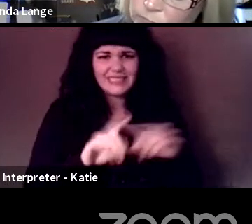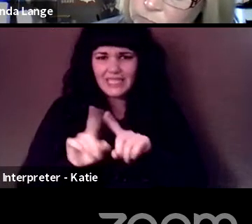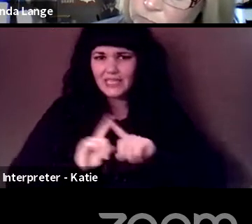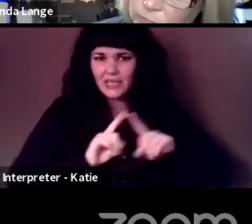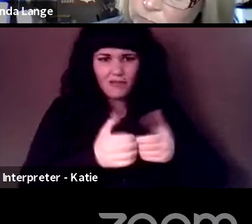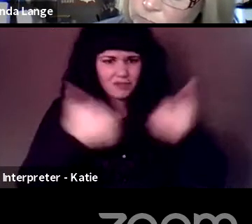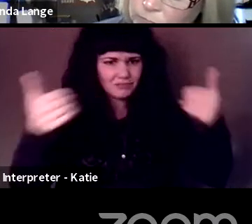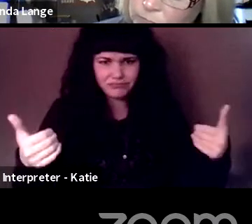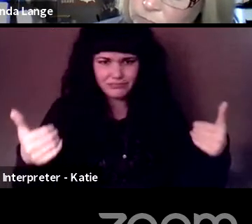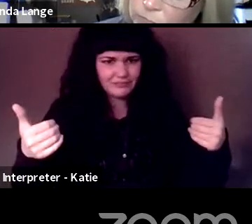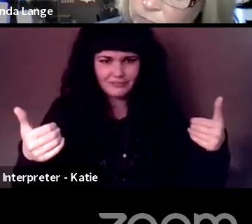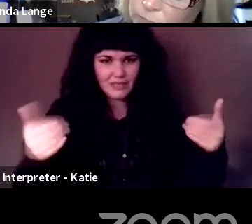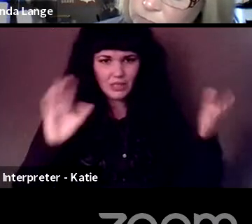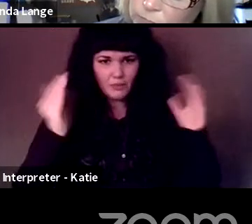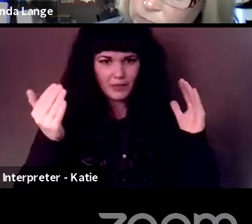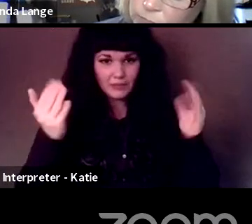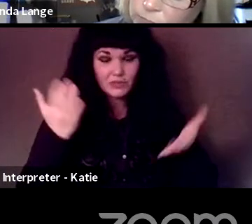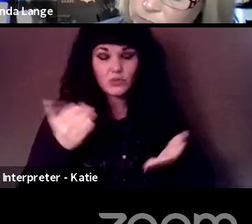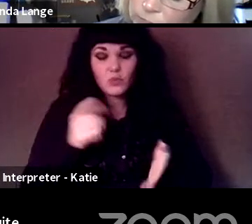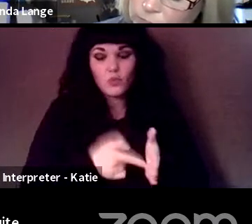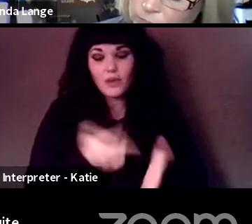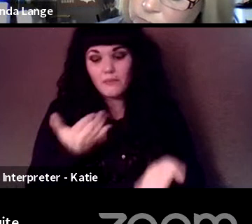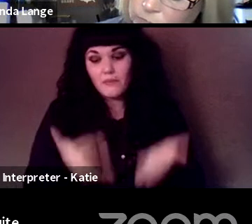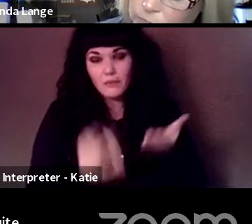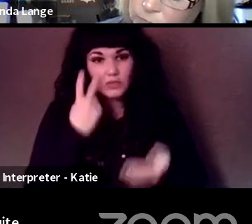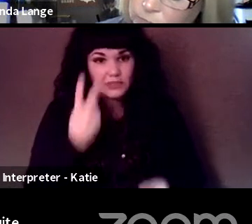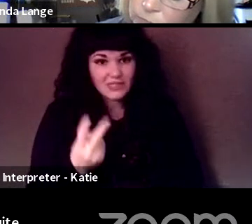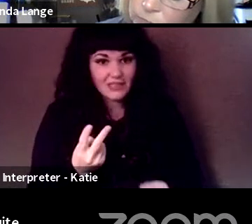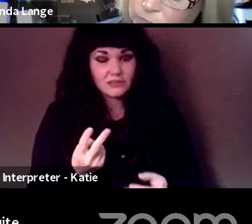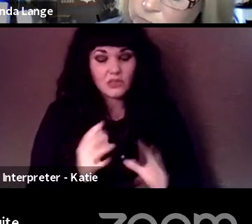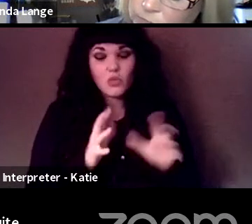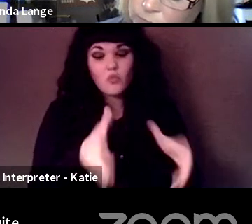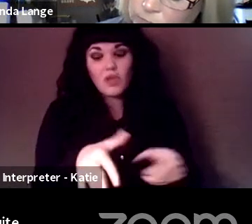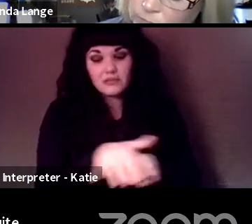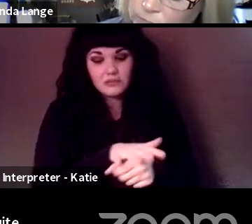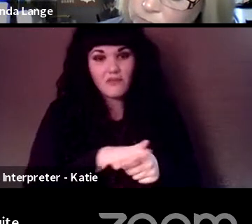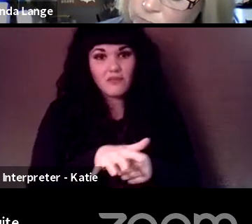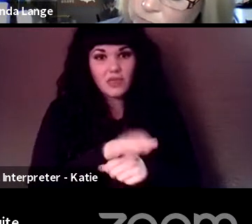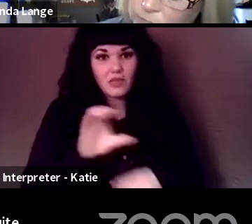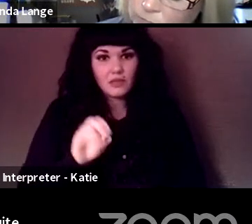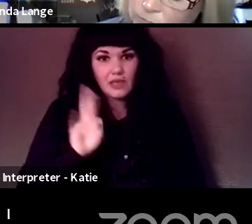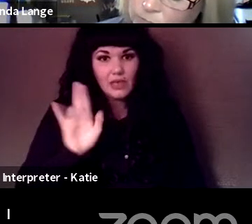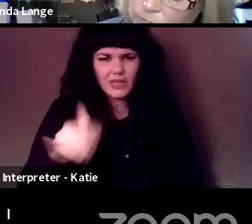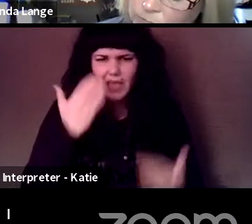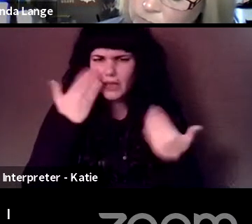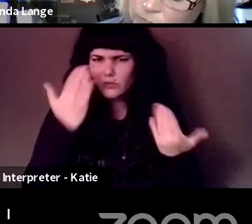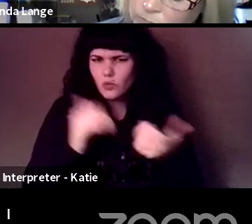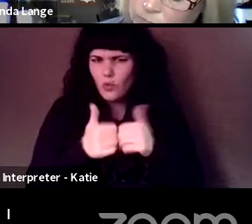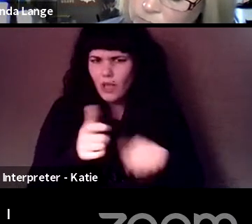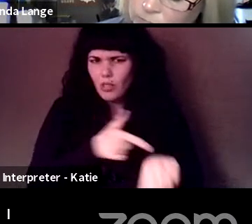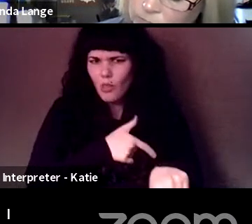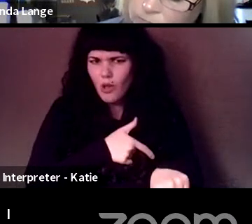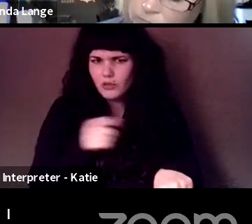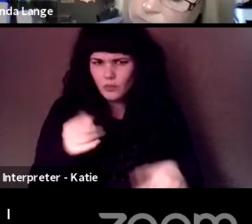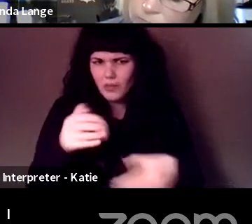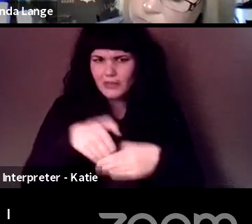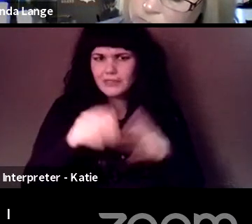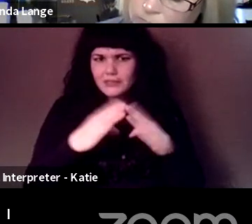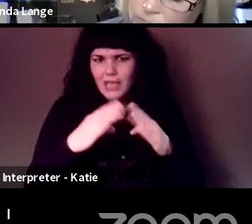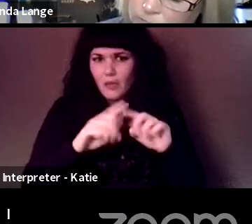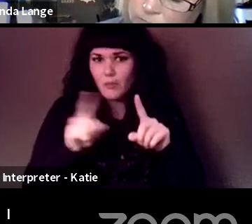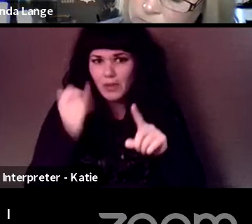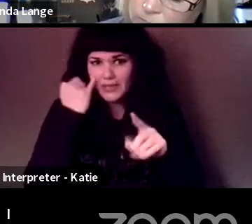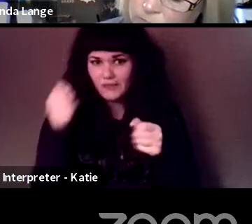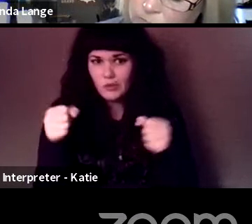what you might see in the rest of the county. I don't know how long you guys are in town, but I think if you took a quick drive around Berrien County, you would notice the